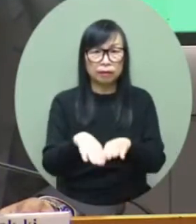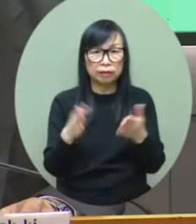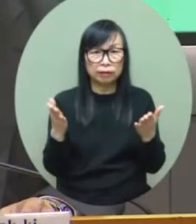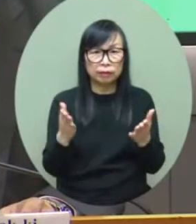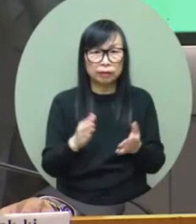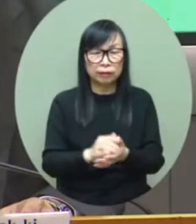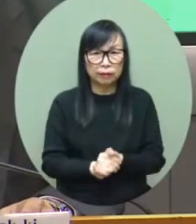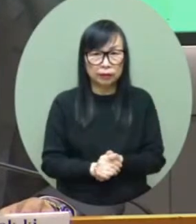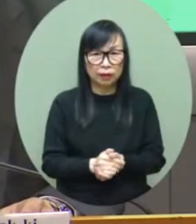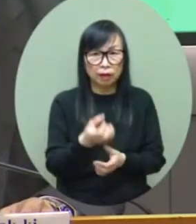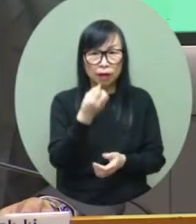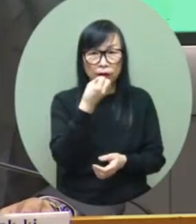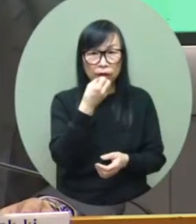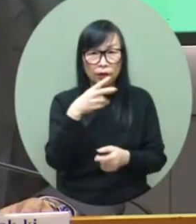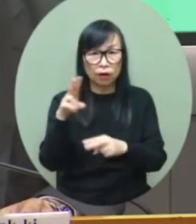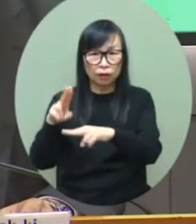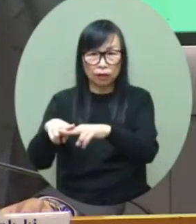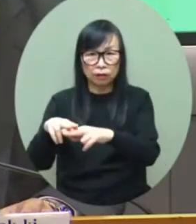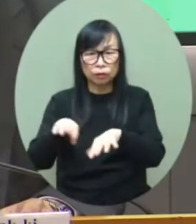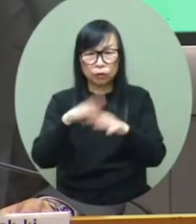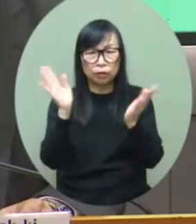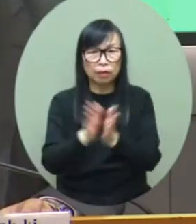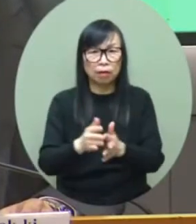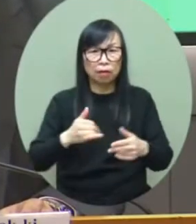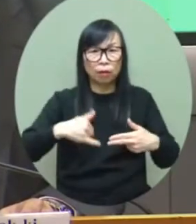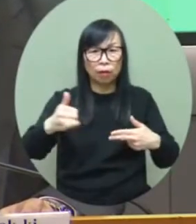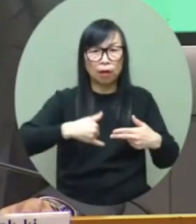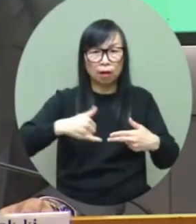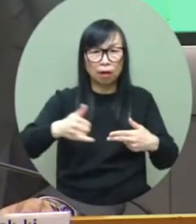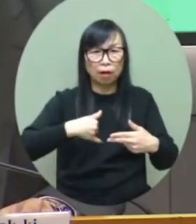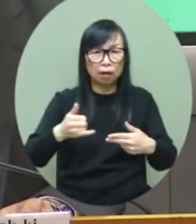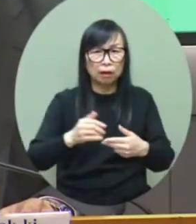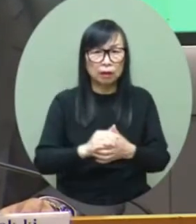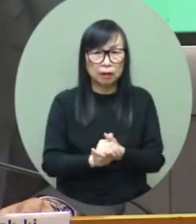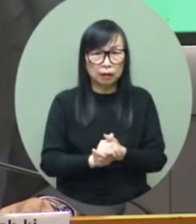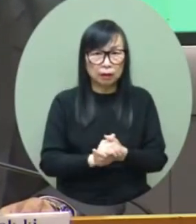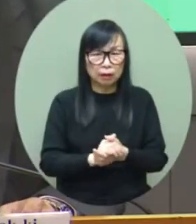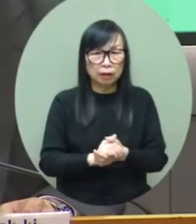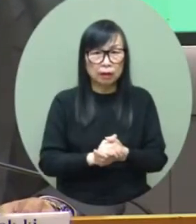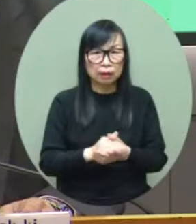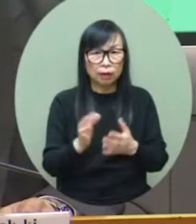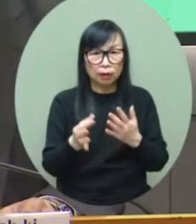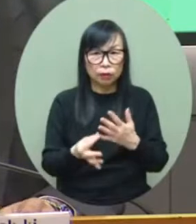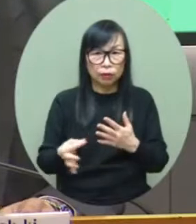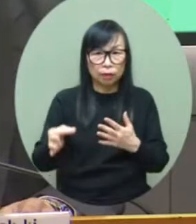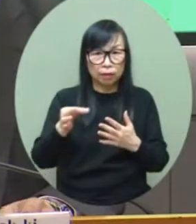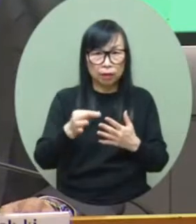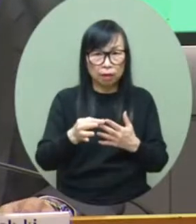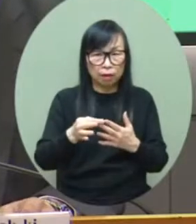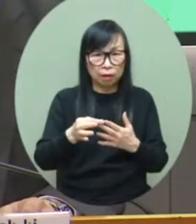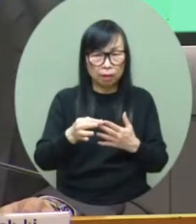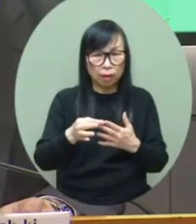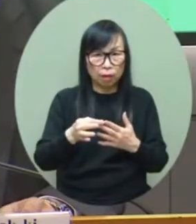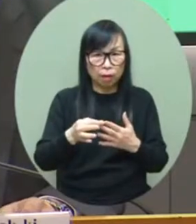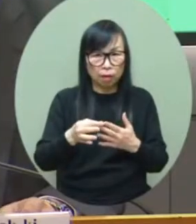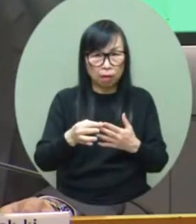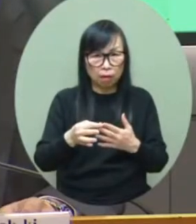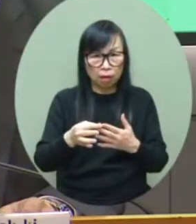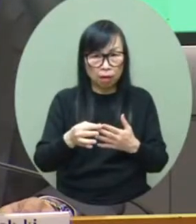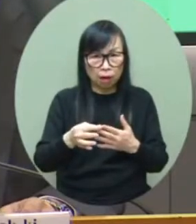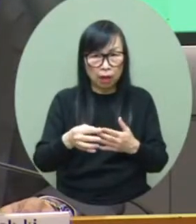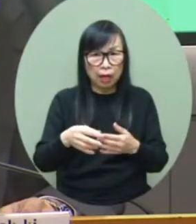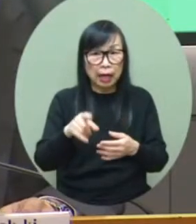from next Monday, the 6th of February, there will be full resumption of normal travel between Hong Kong and the